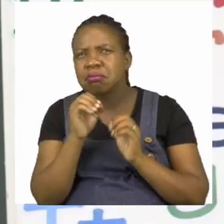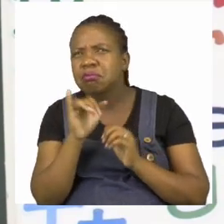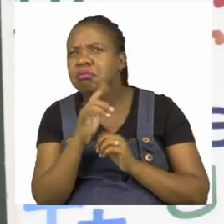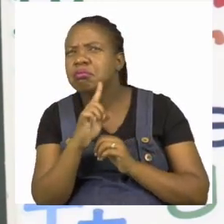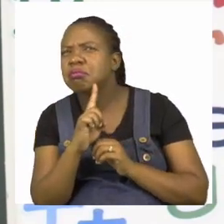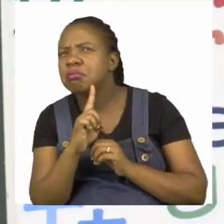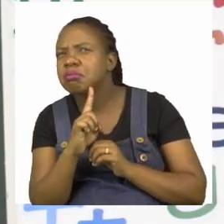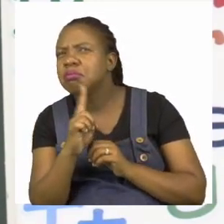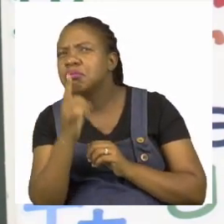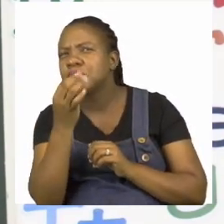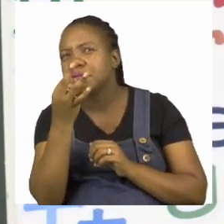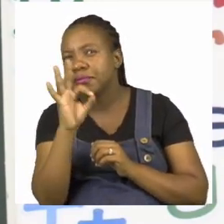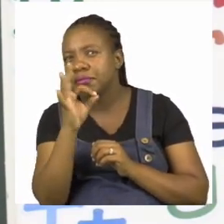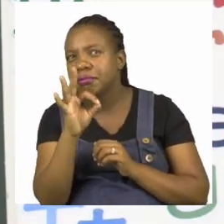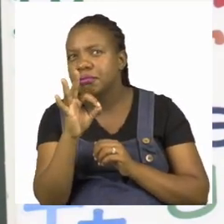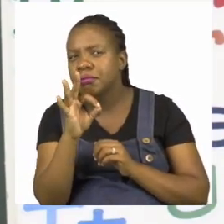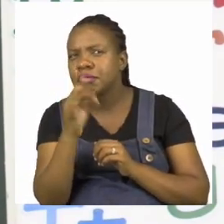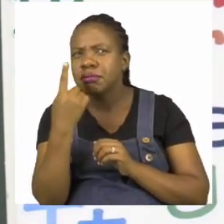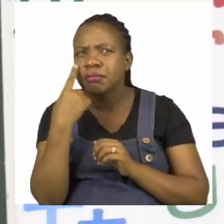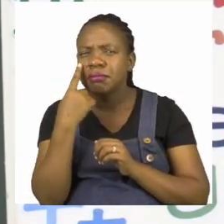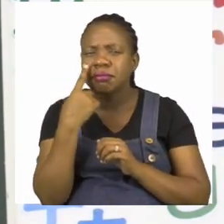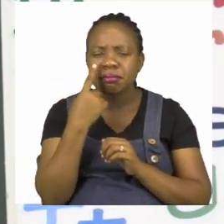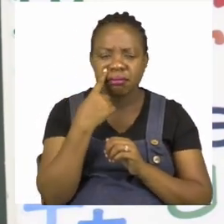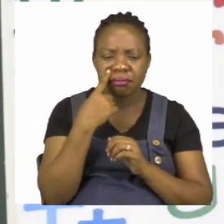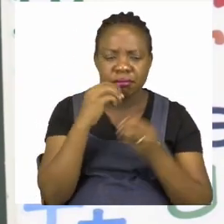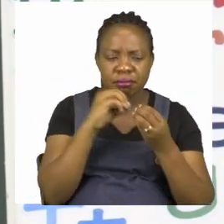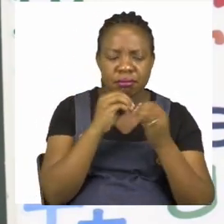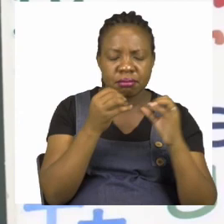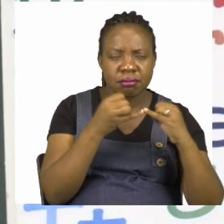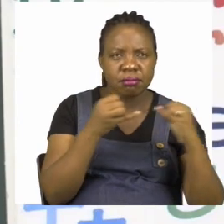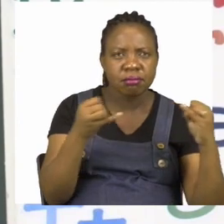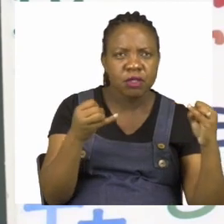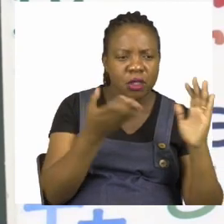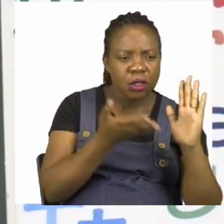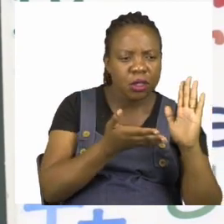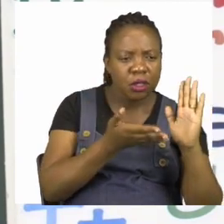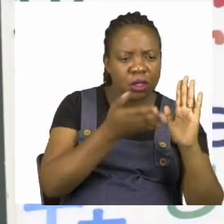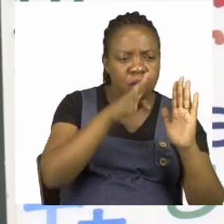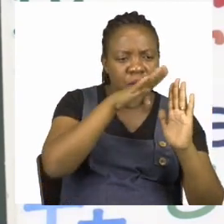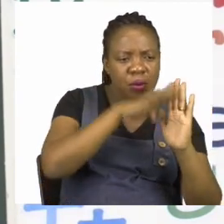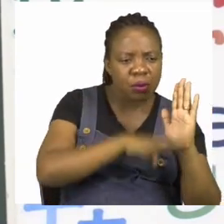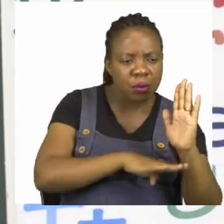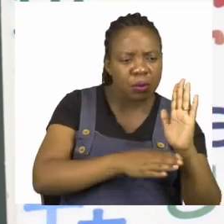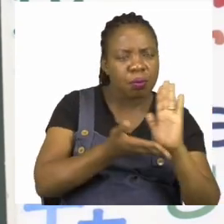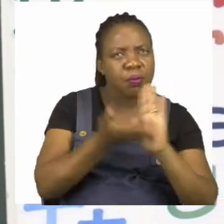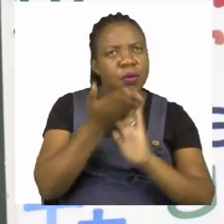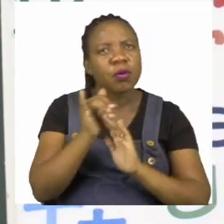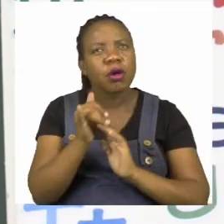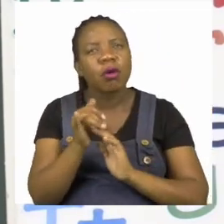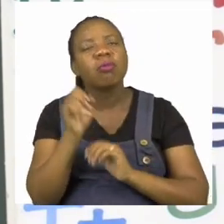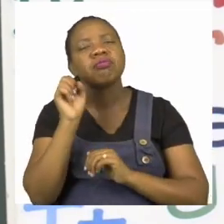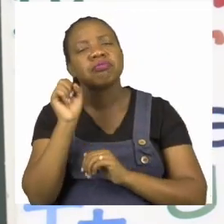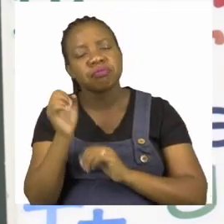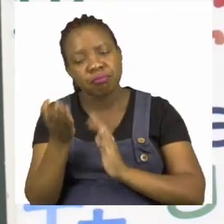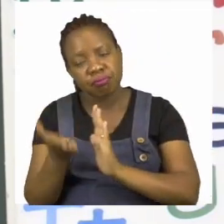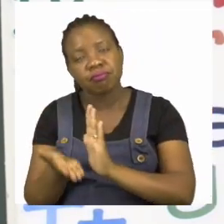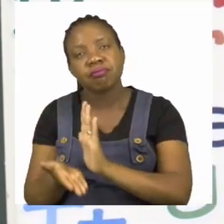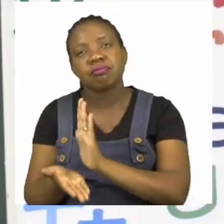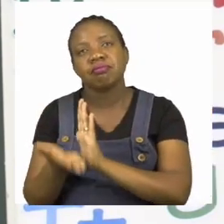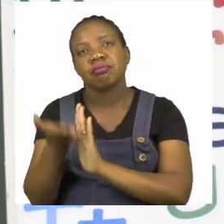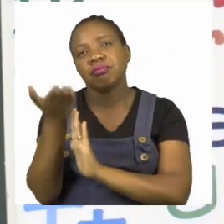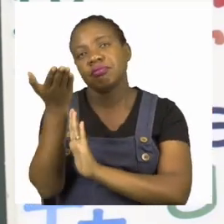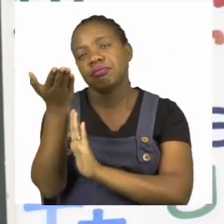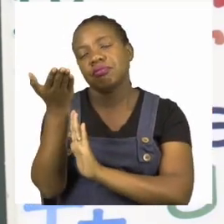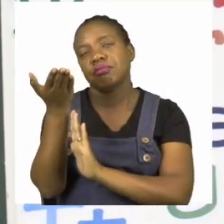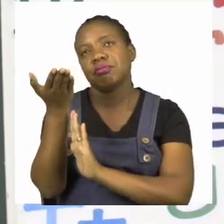second digit and we go to our number line and then we try to look for 9. It looks like 9 is going to